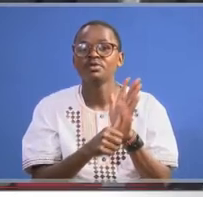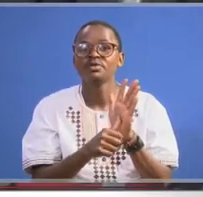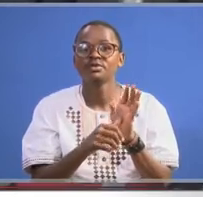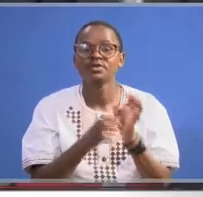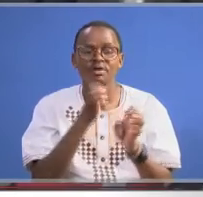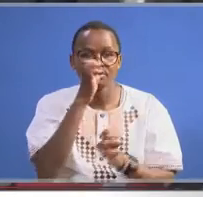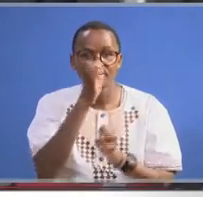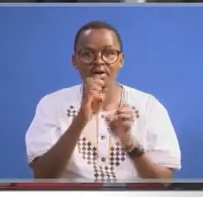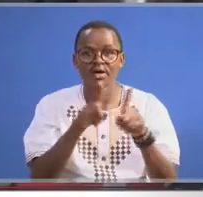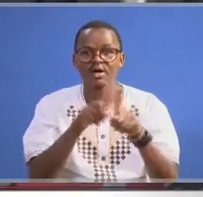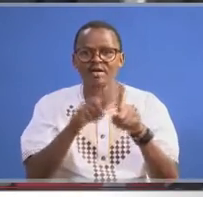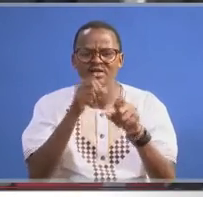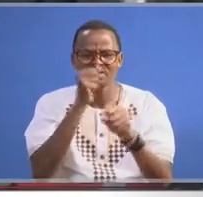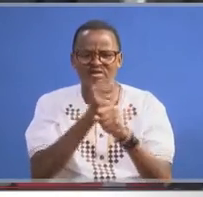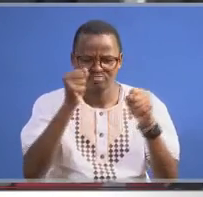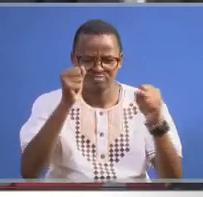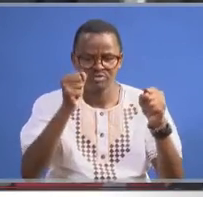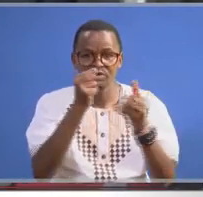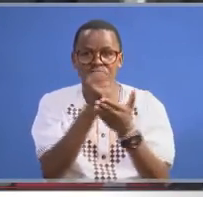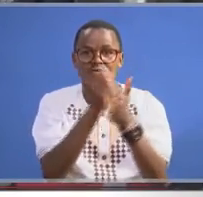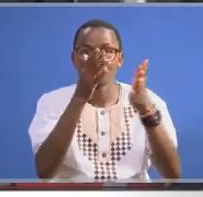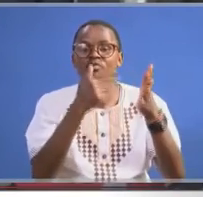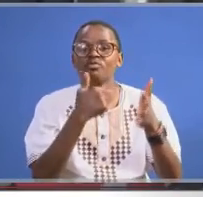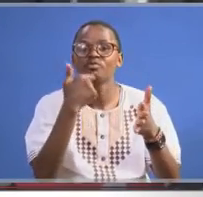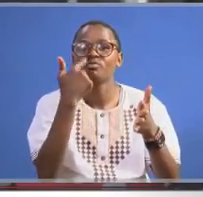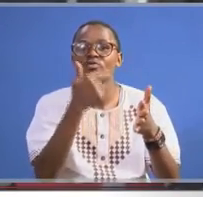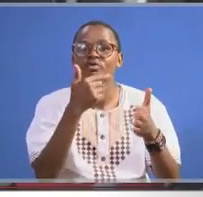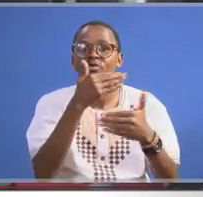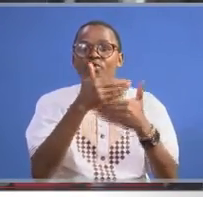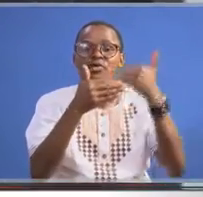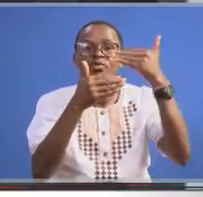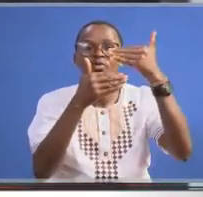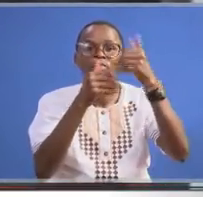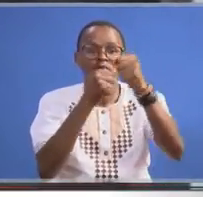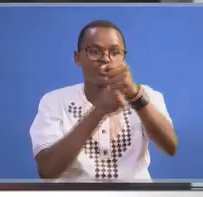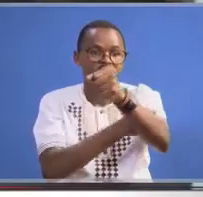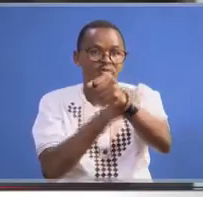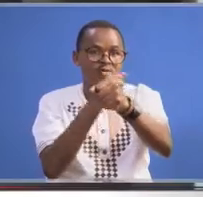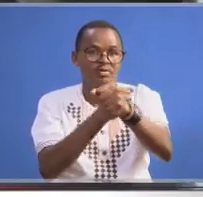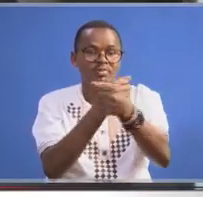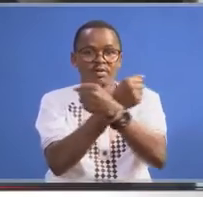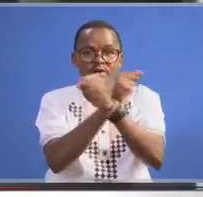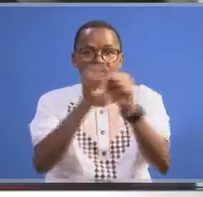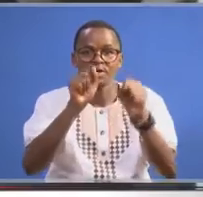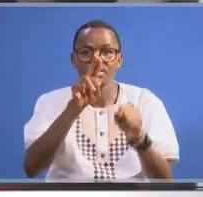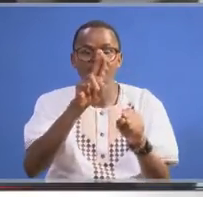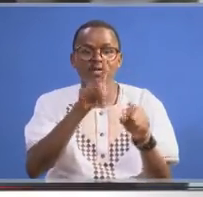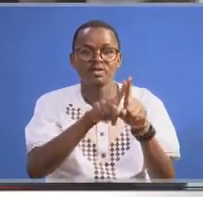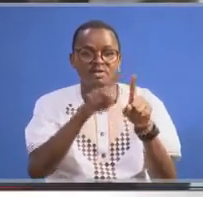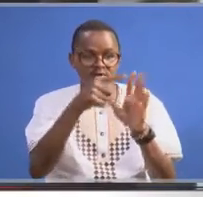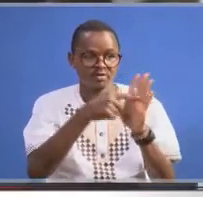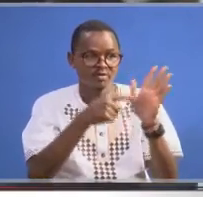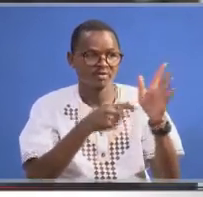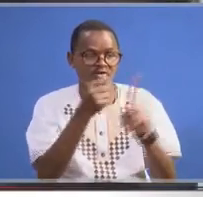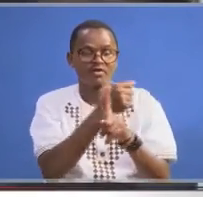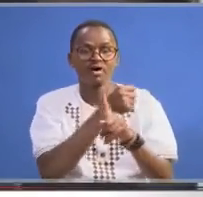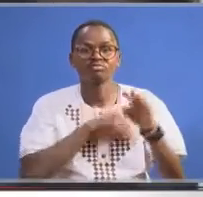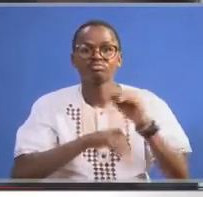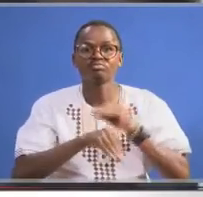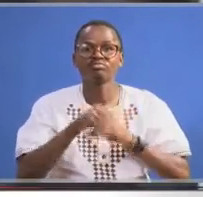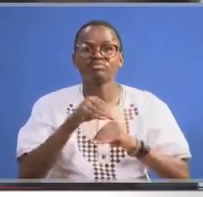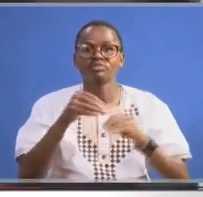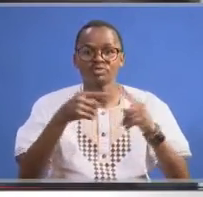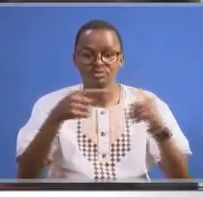described Matiang'i as a hardworking state officer whom the Building Bridges Initiative and President Uhuru Kenyatta enlisted to fight graft.